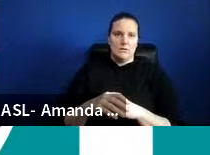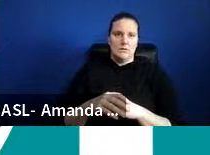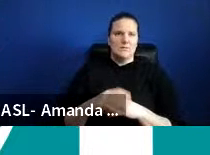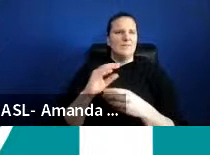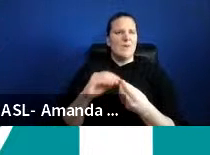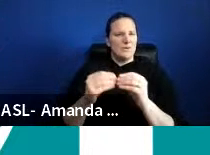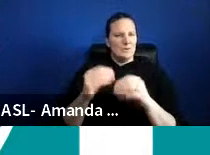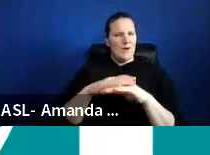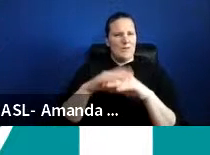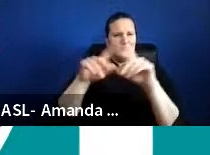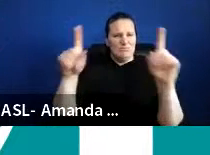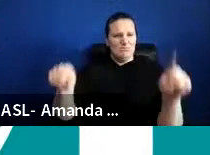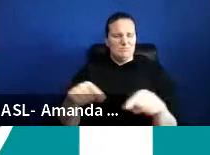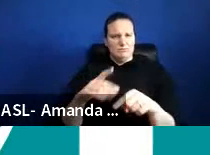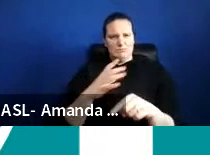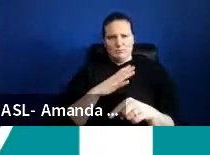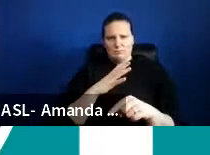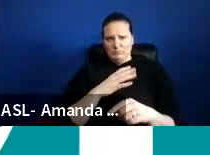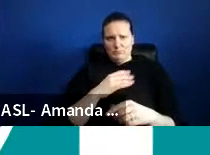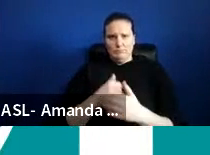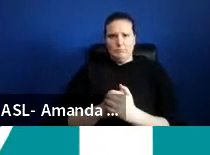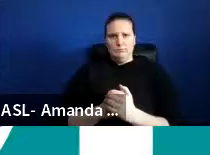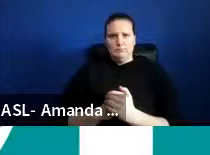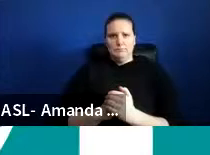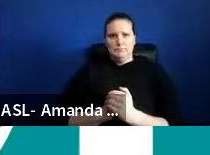1-646-931-3860 or